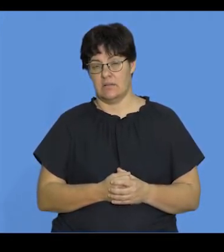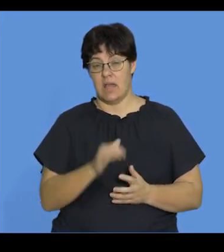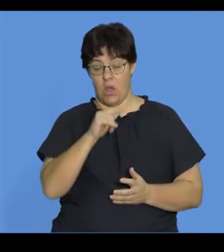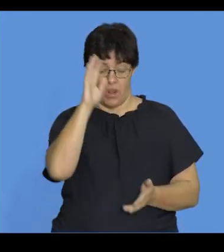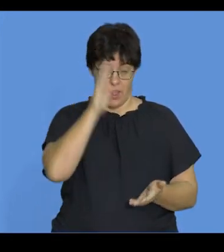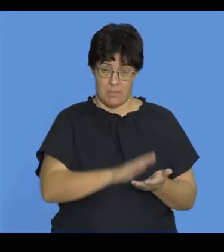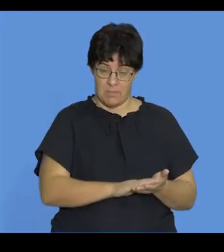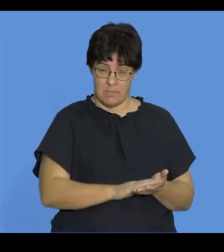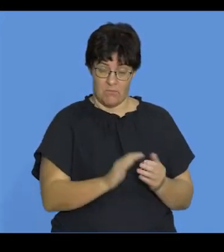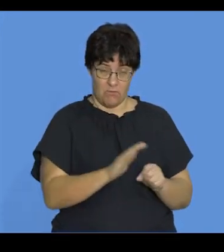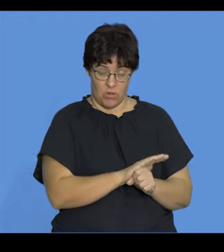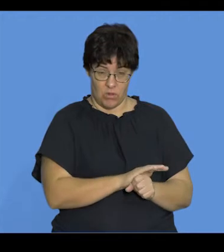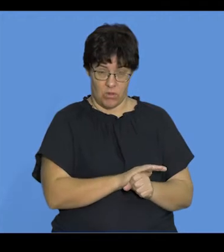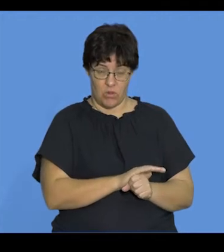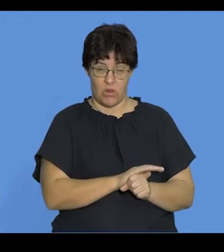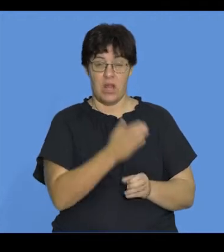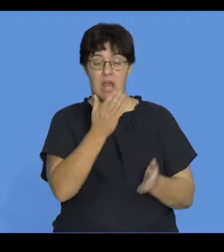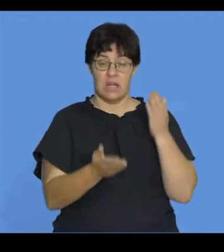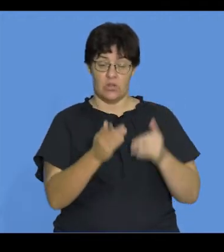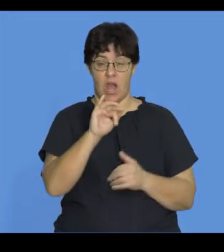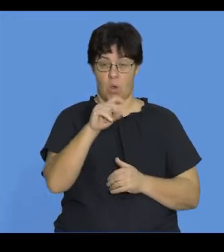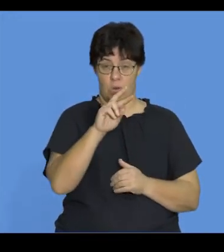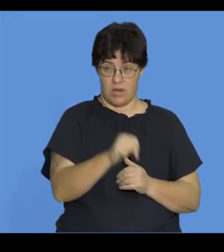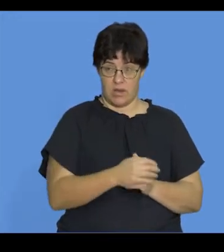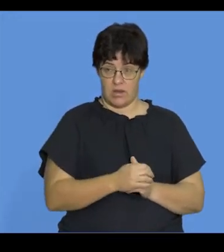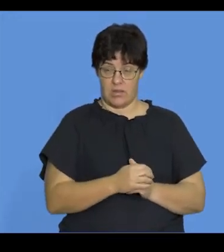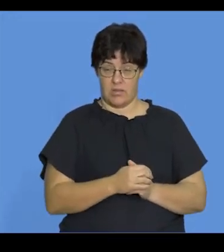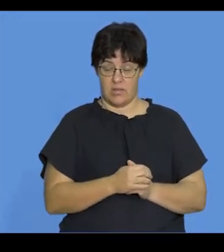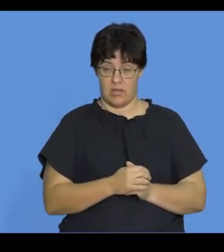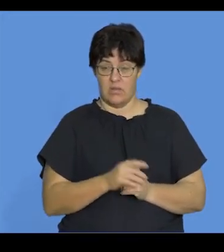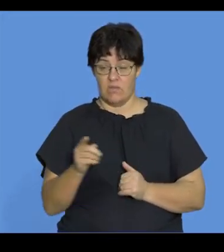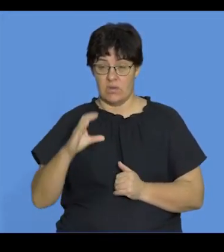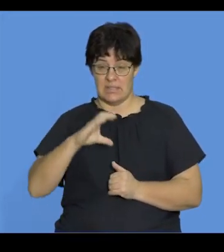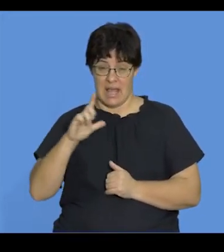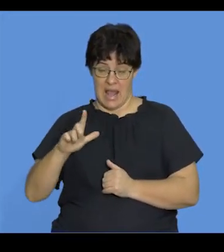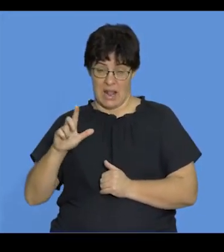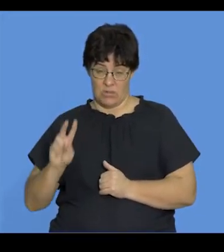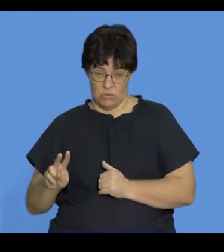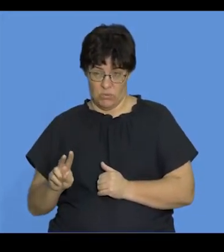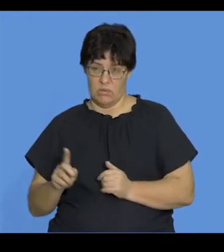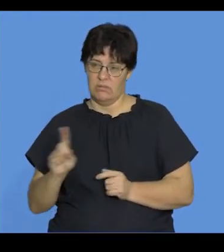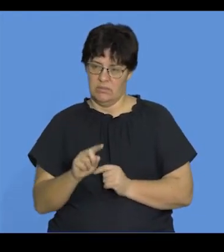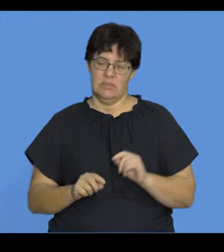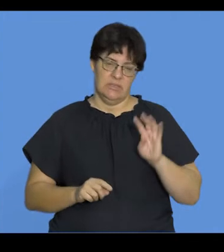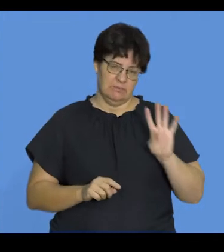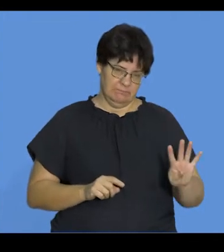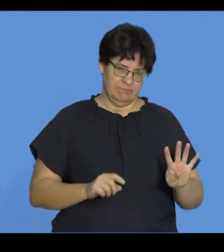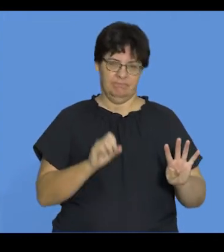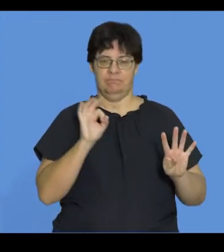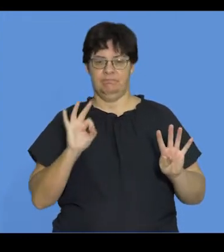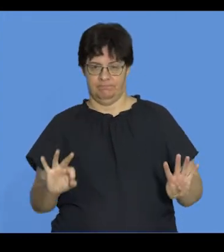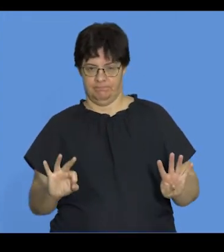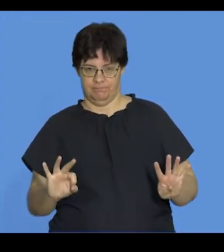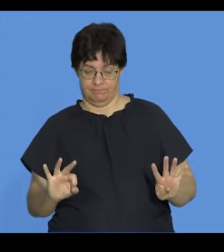has to react, the ratio of iron to chlorine gas is actually 4:3,